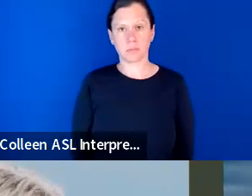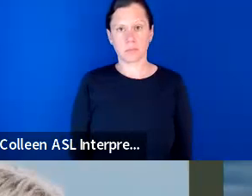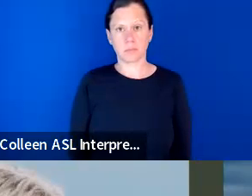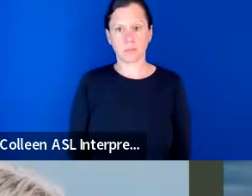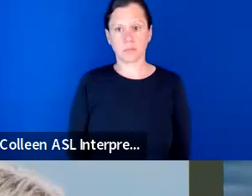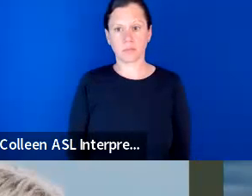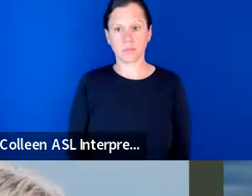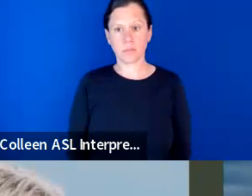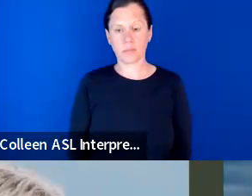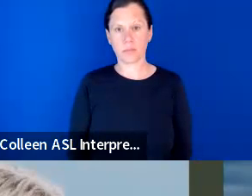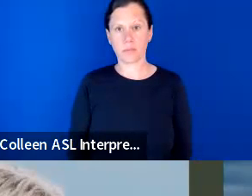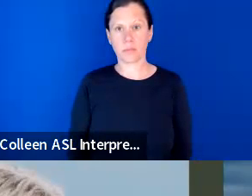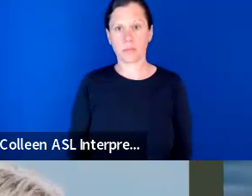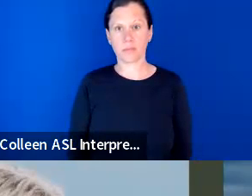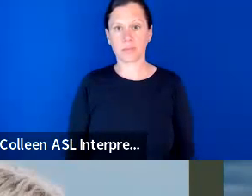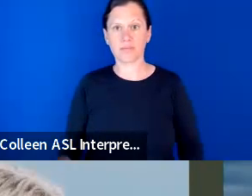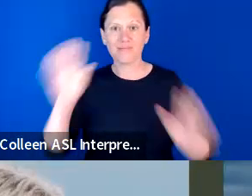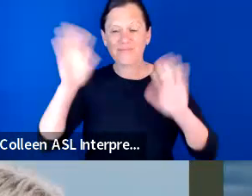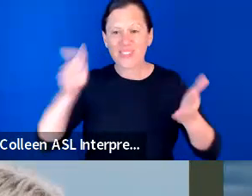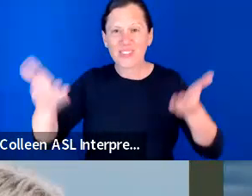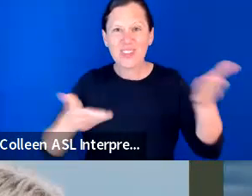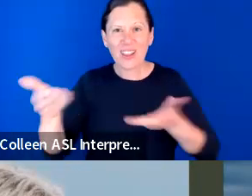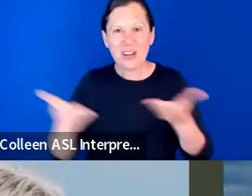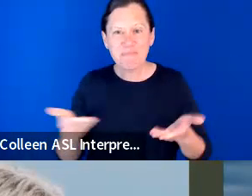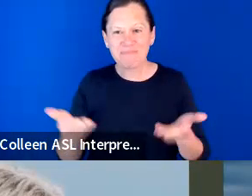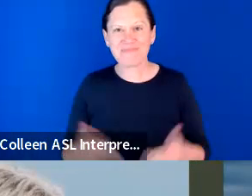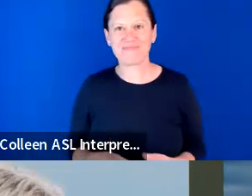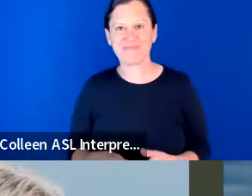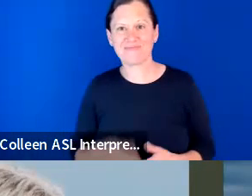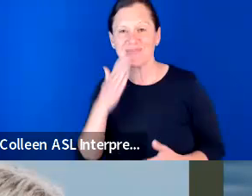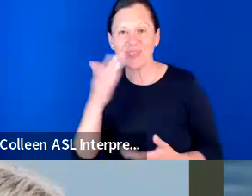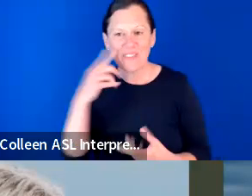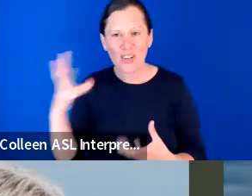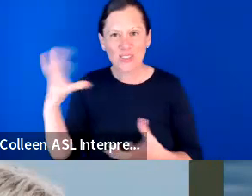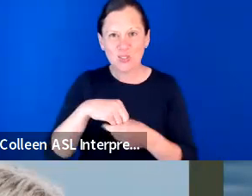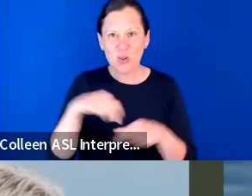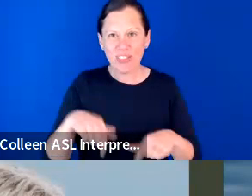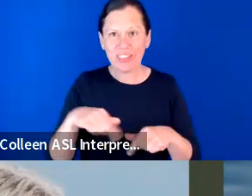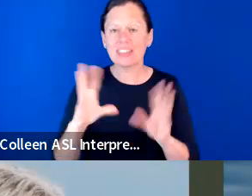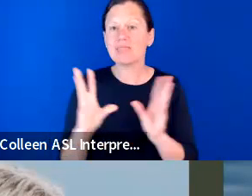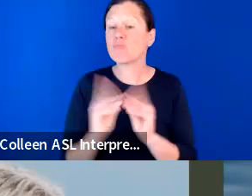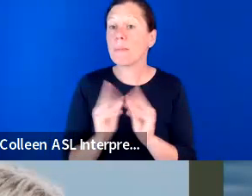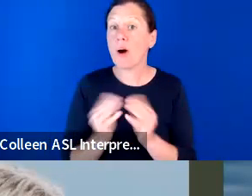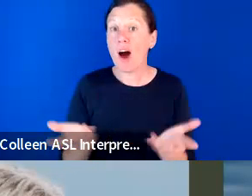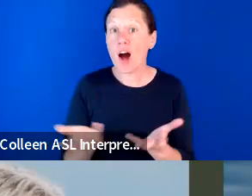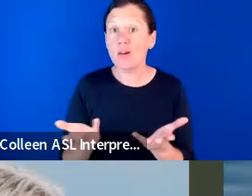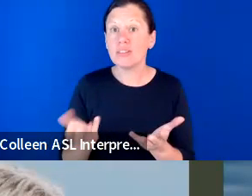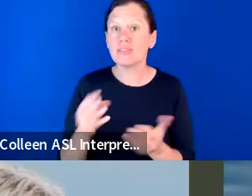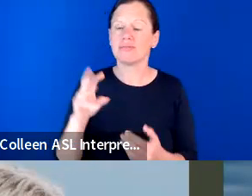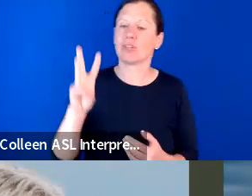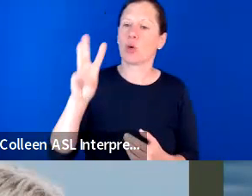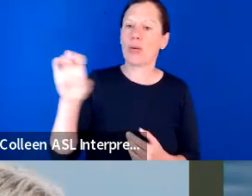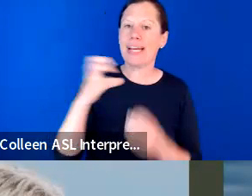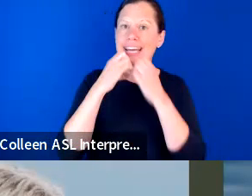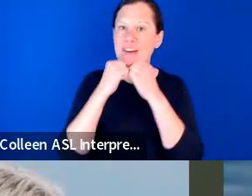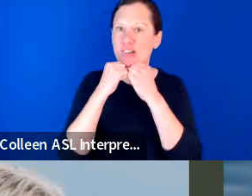Hi, welcome everybody. Thanks for joining us today for this webinar on the Walk Cares Fund.